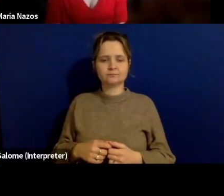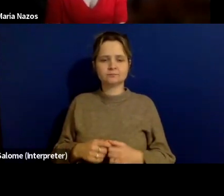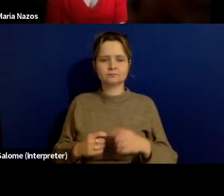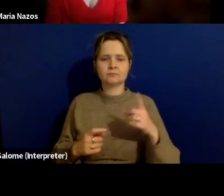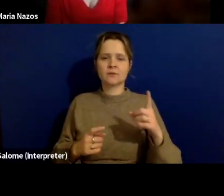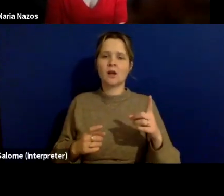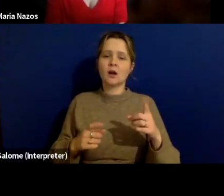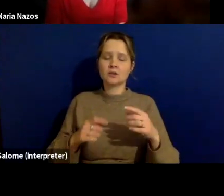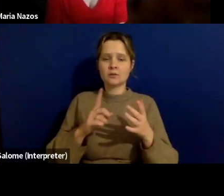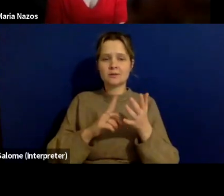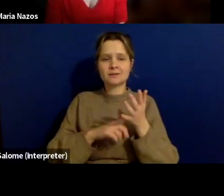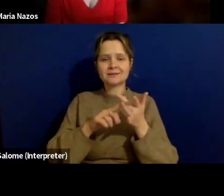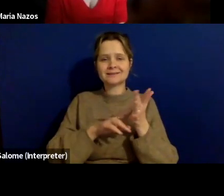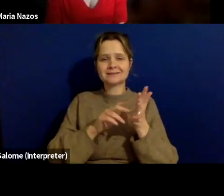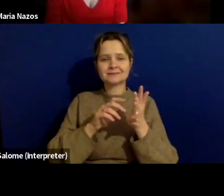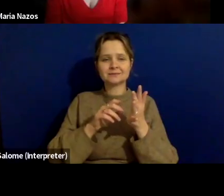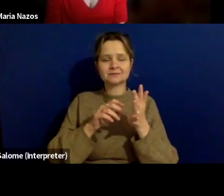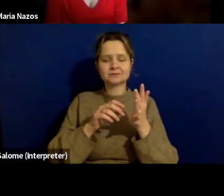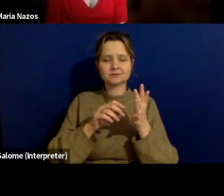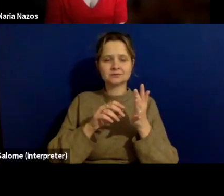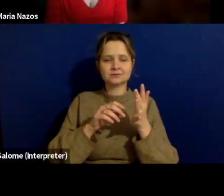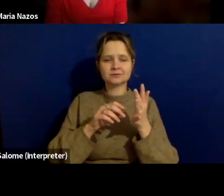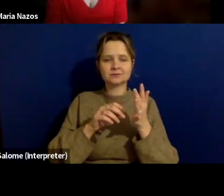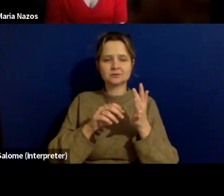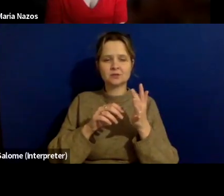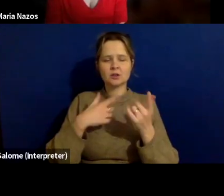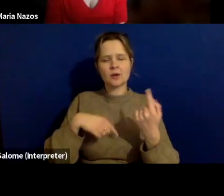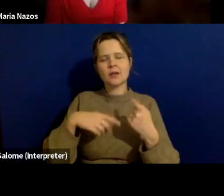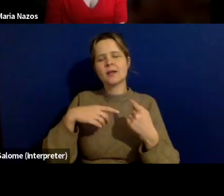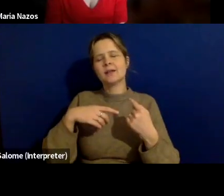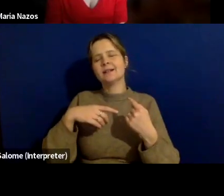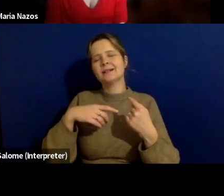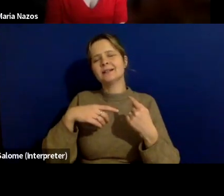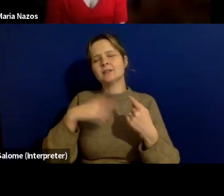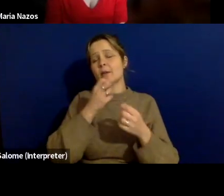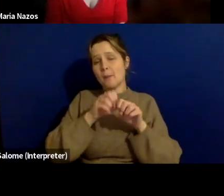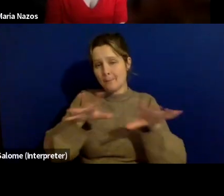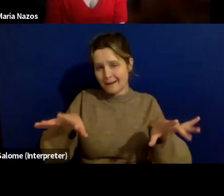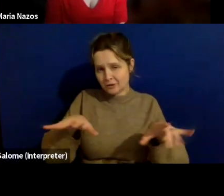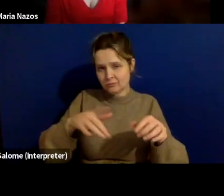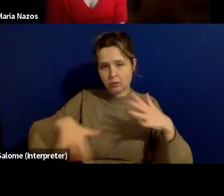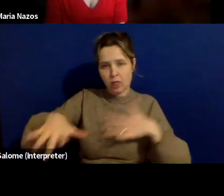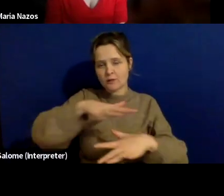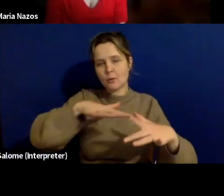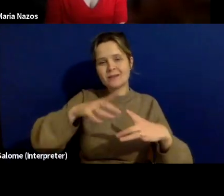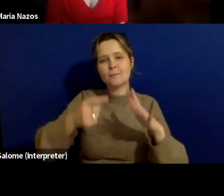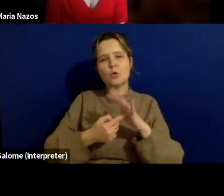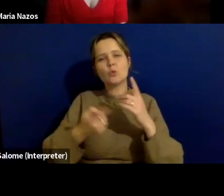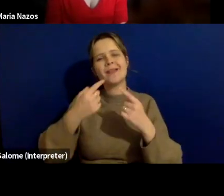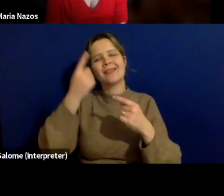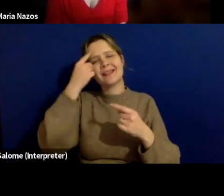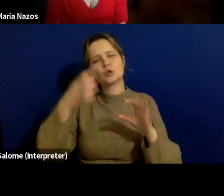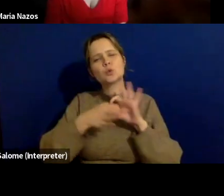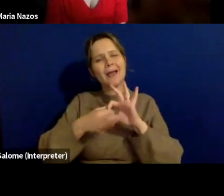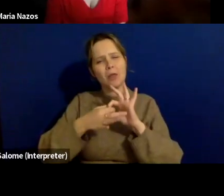there, which makes us think and rethink about poetry and be together, because I don't